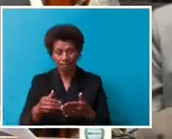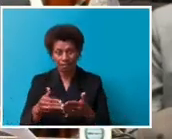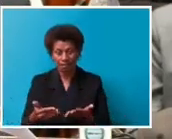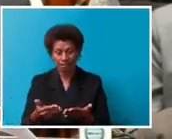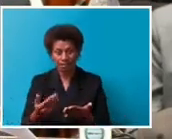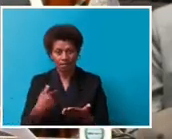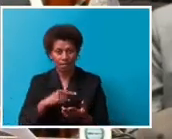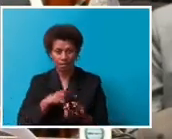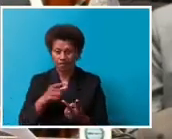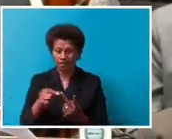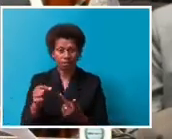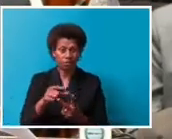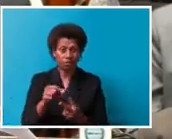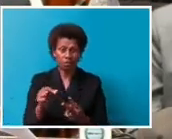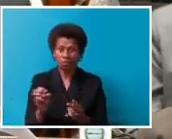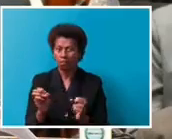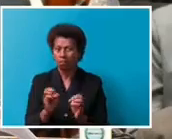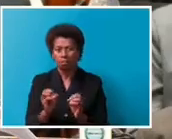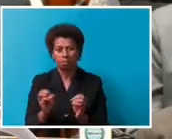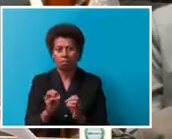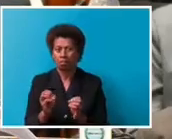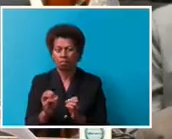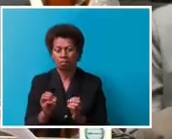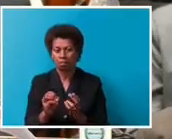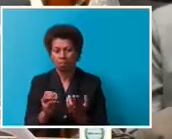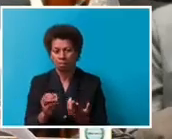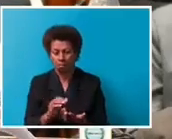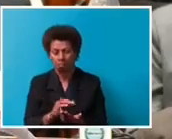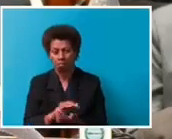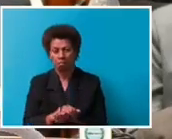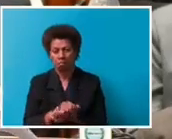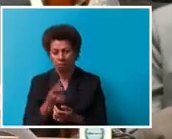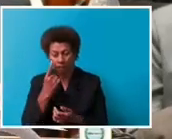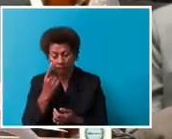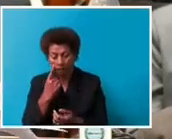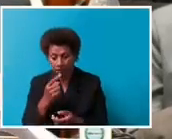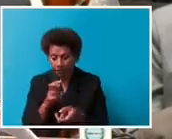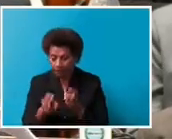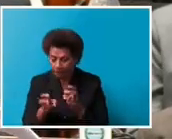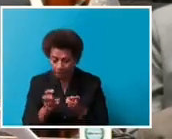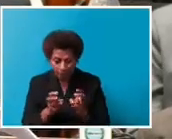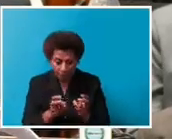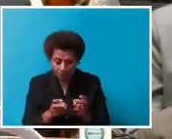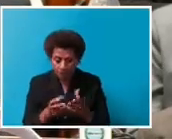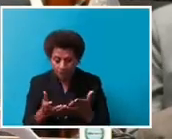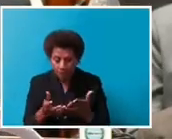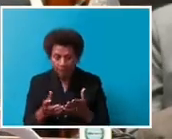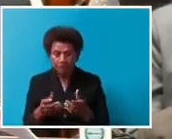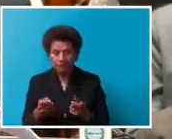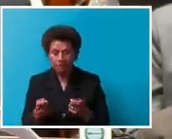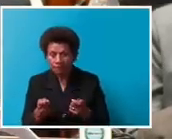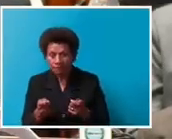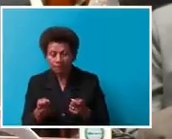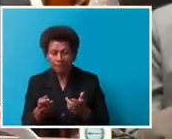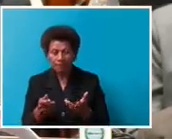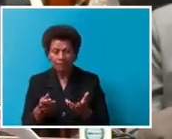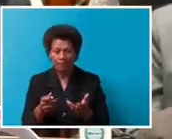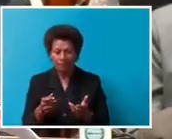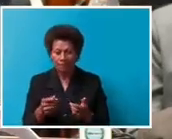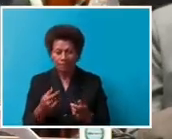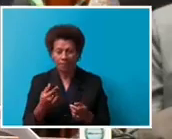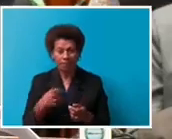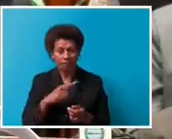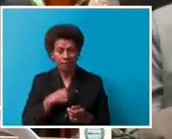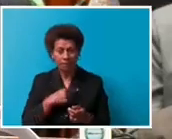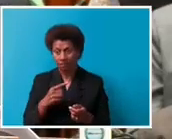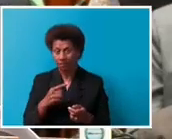had really little option. We faced a fiscal crisis. And if we had not done what we did